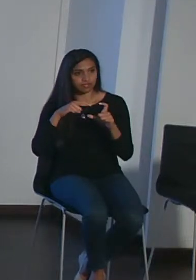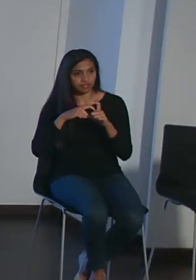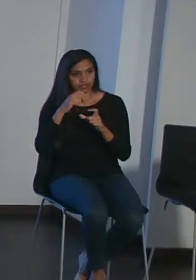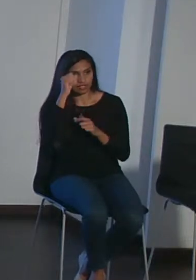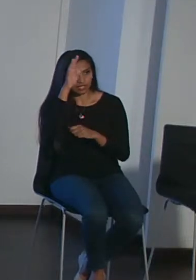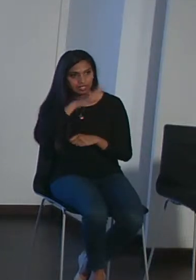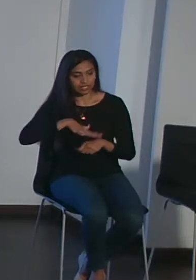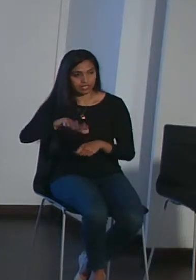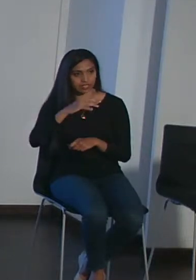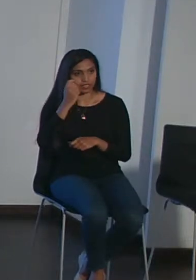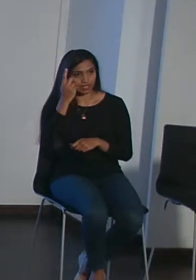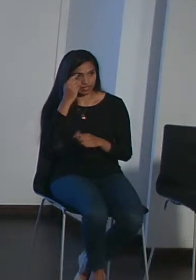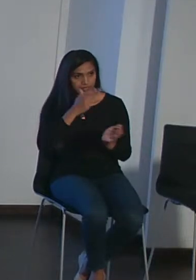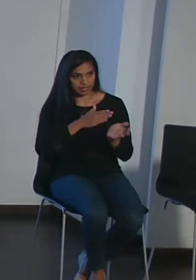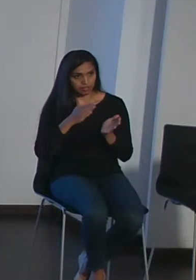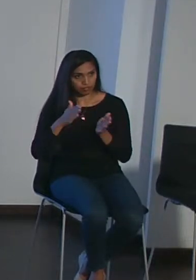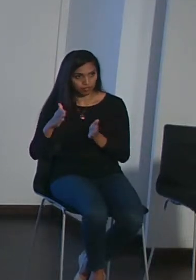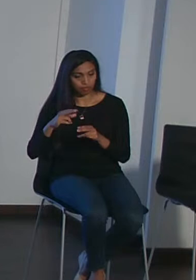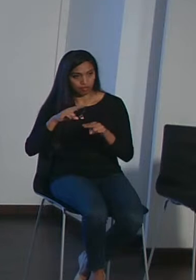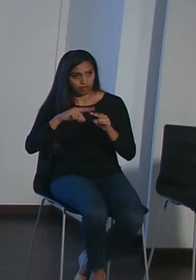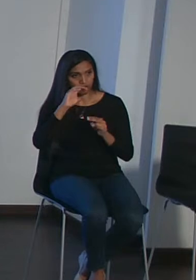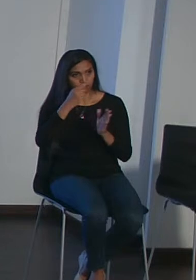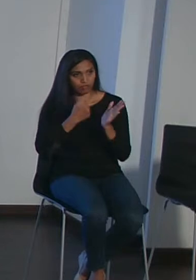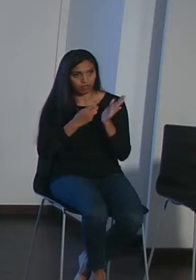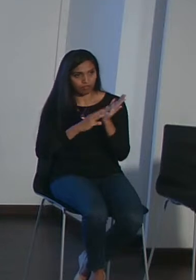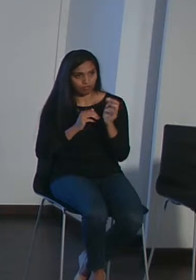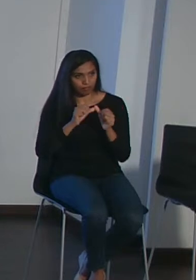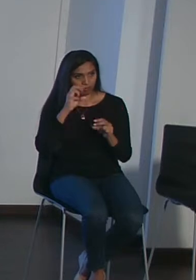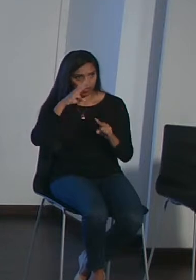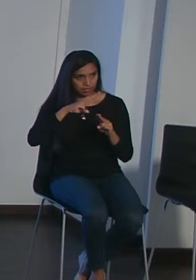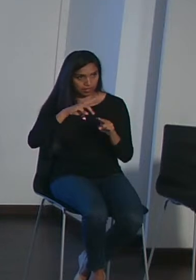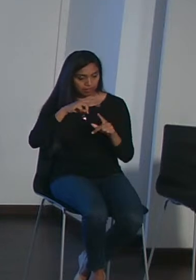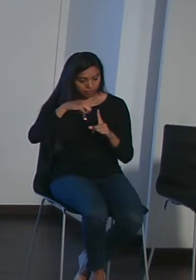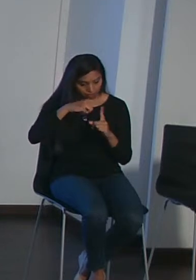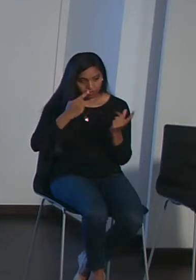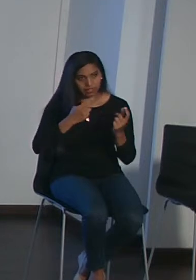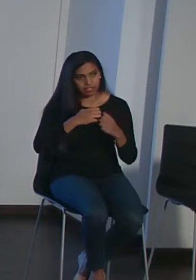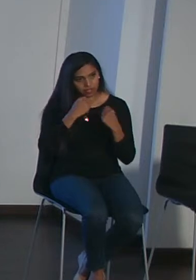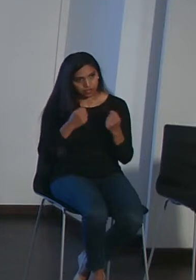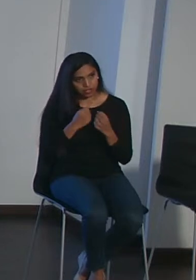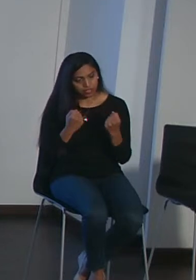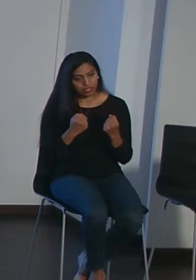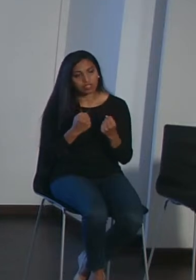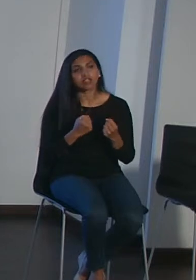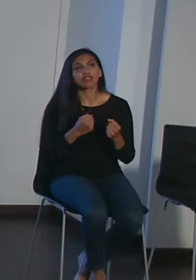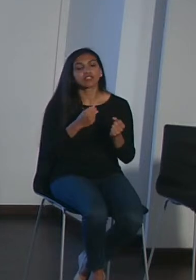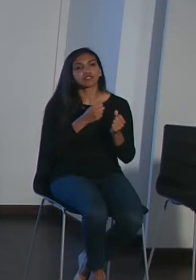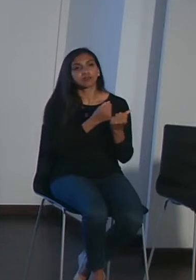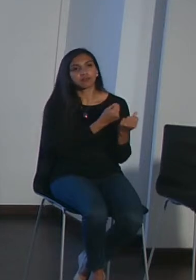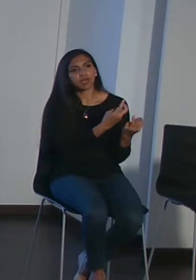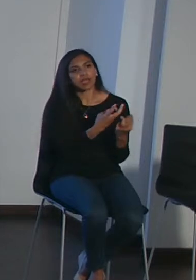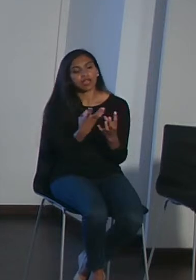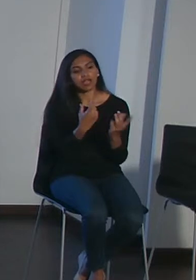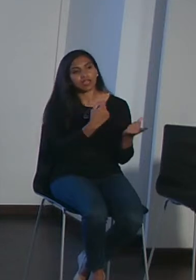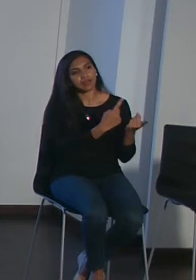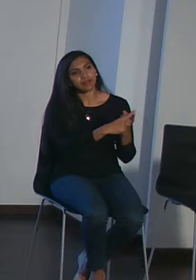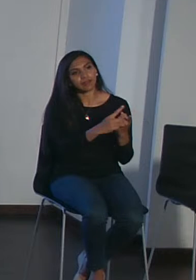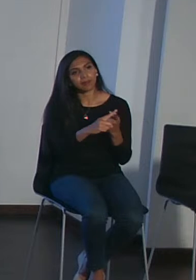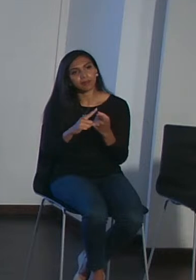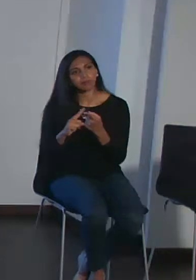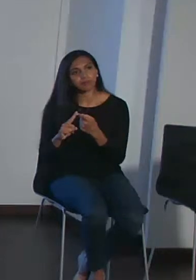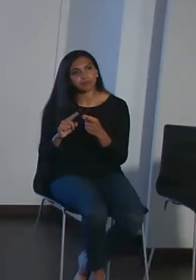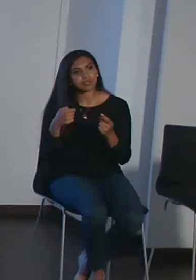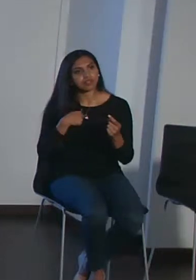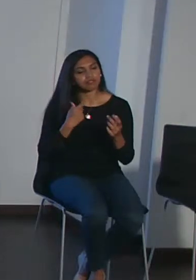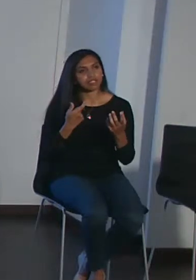formats of unsigned contracts, putting out information more that things are negotiable. I think all of these things which you almost take for